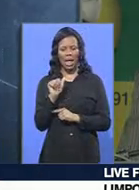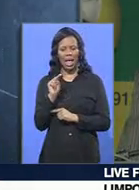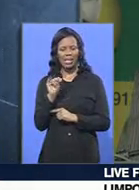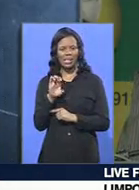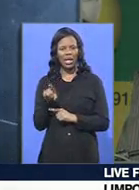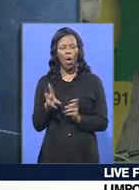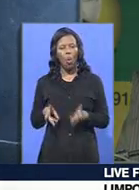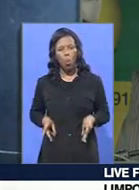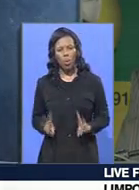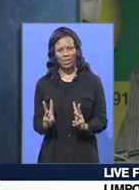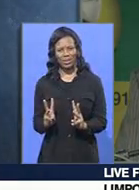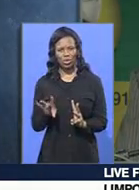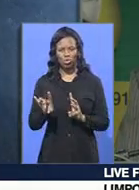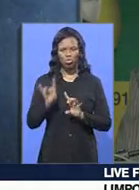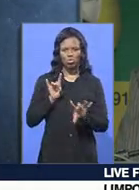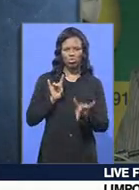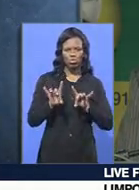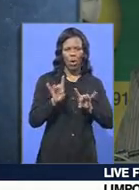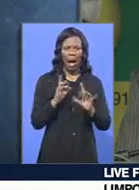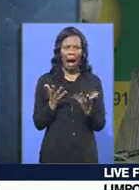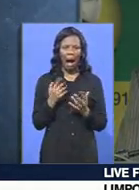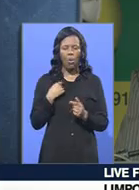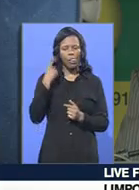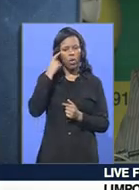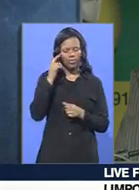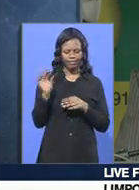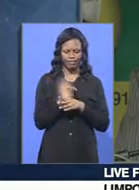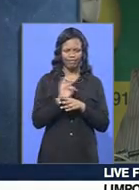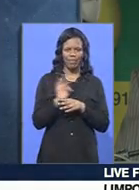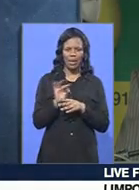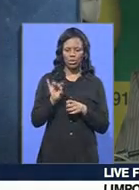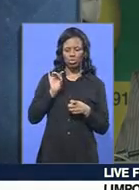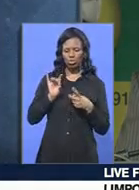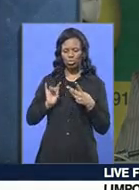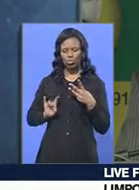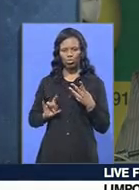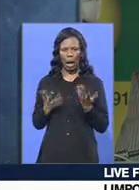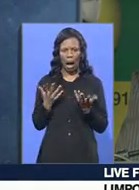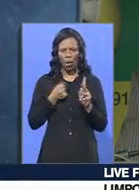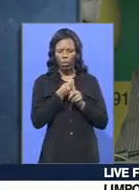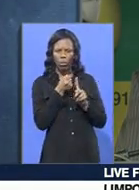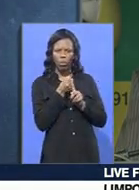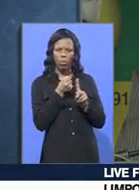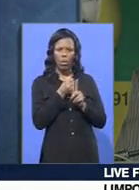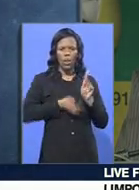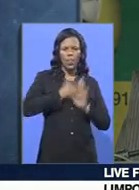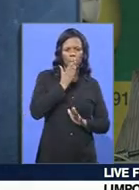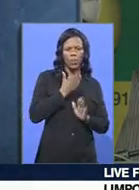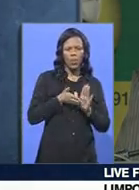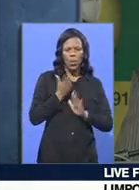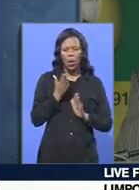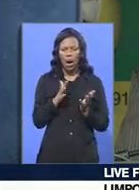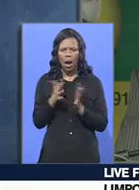had chosen to adopt in the face of repression and